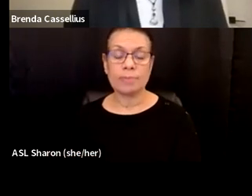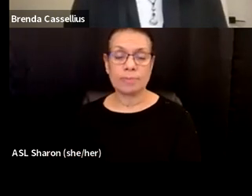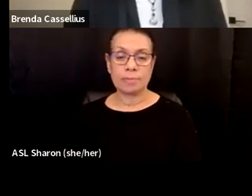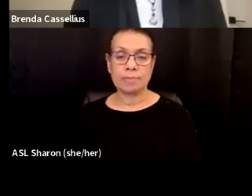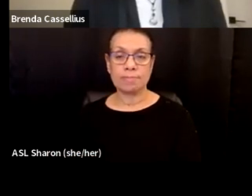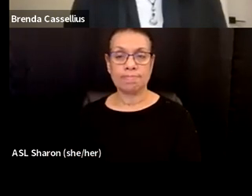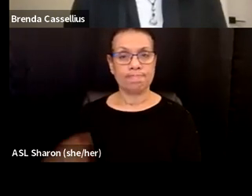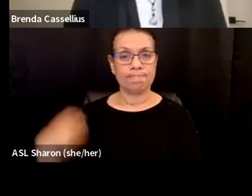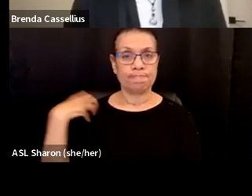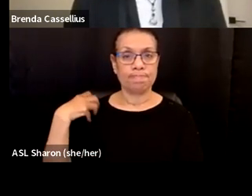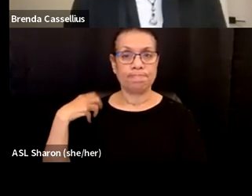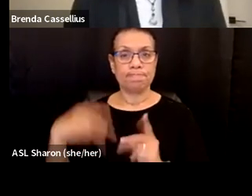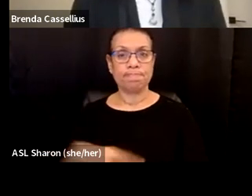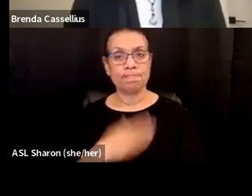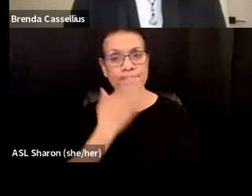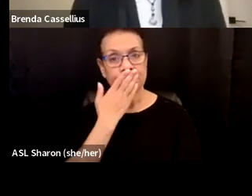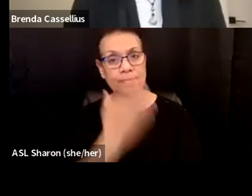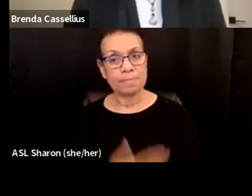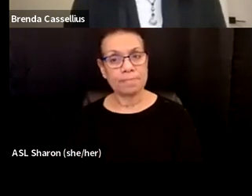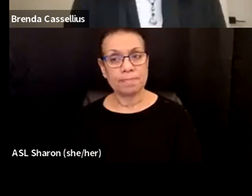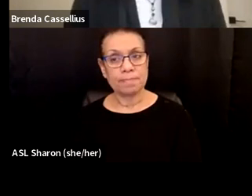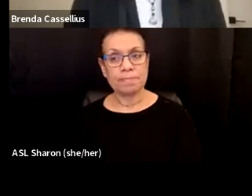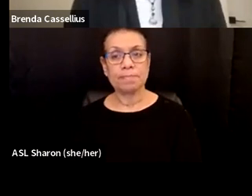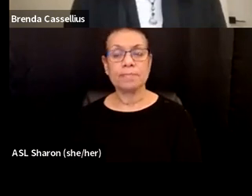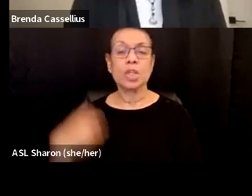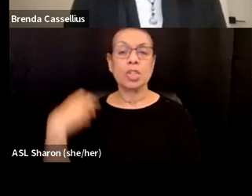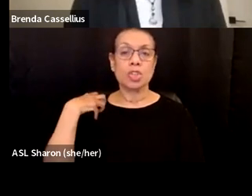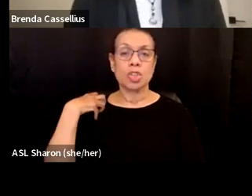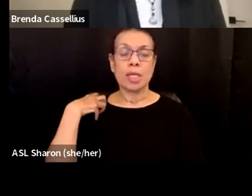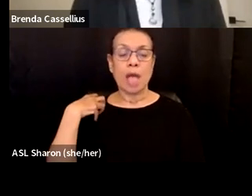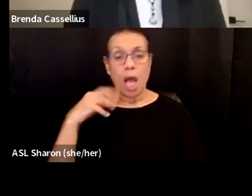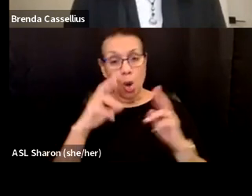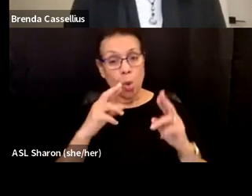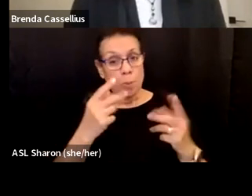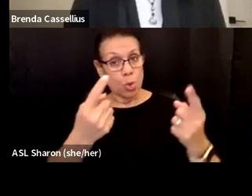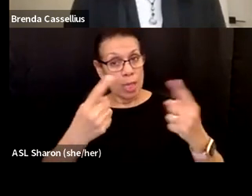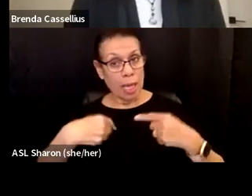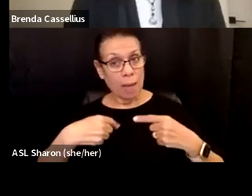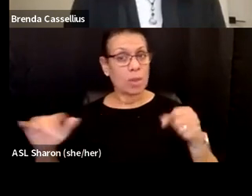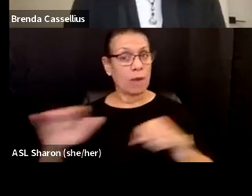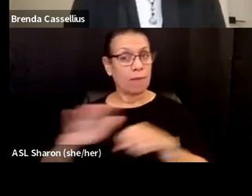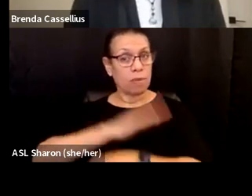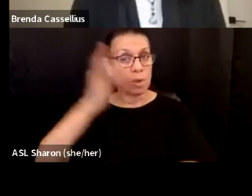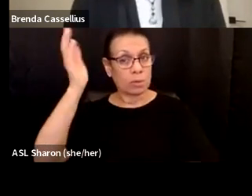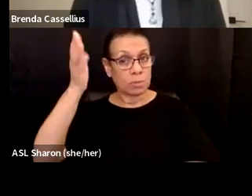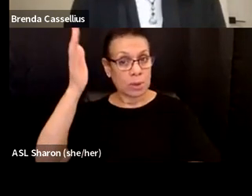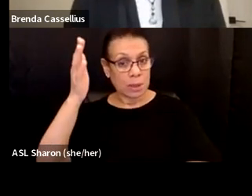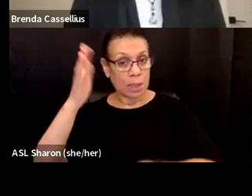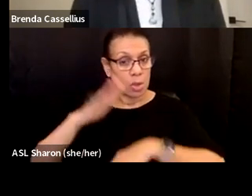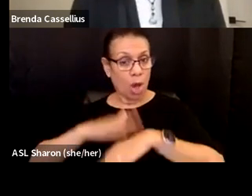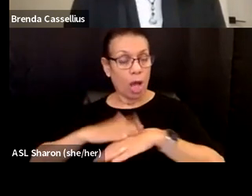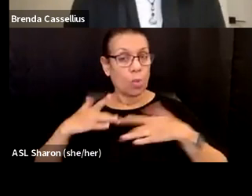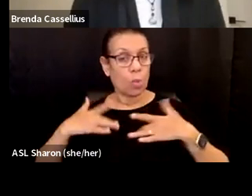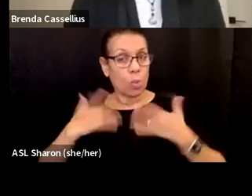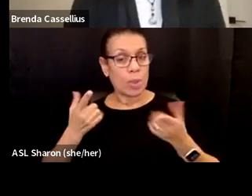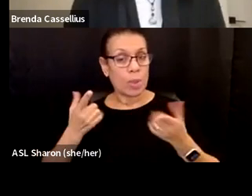thank you i hope at some point you'll be able to come back and give us a fuller update on what's going on